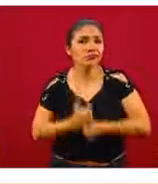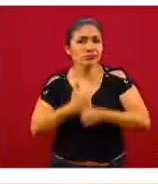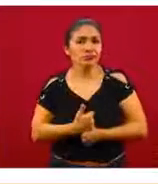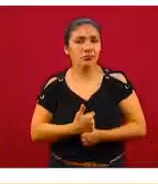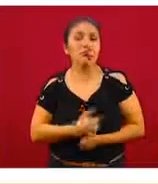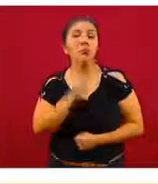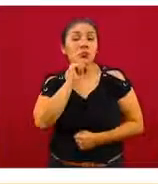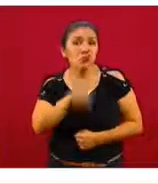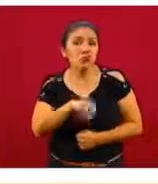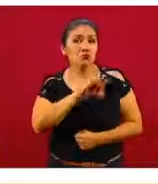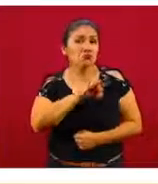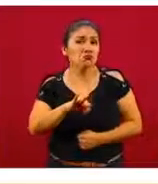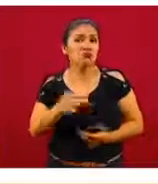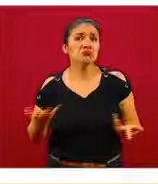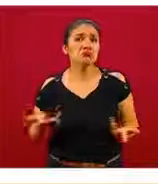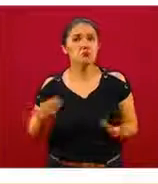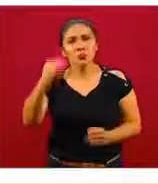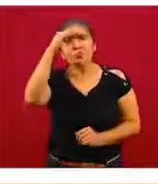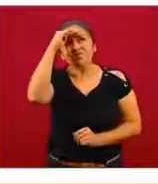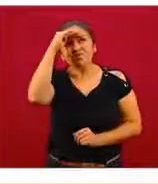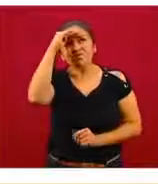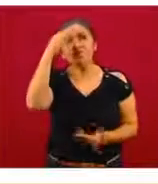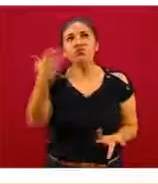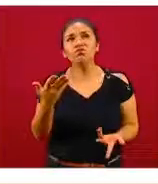difficult for children.